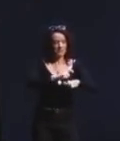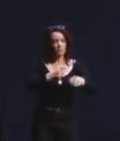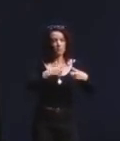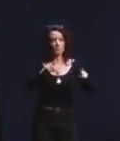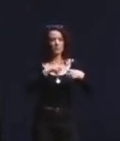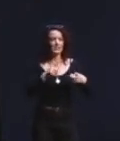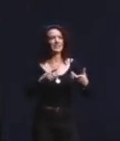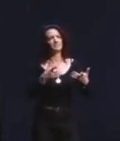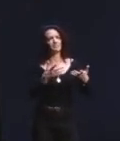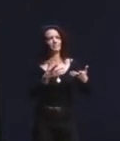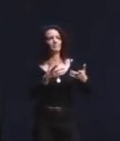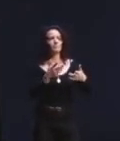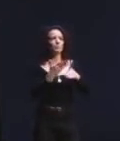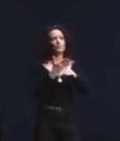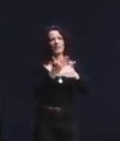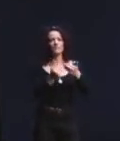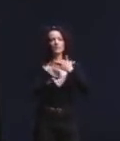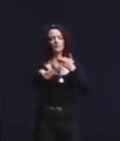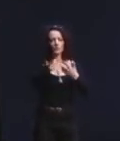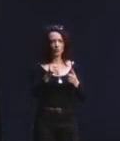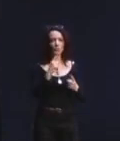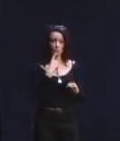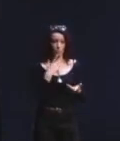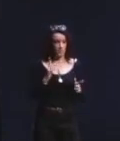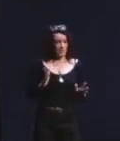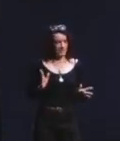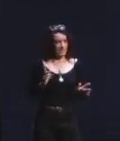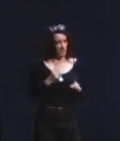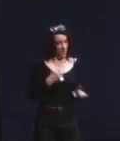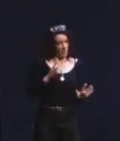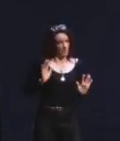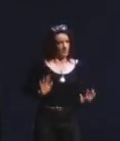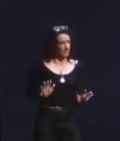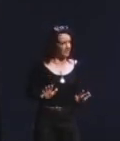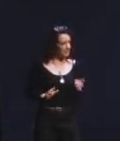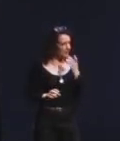that's really what I'm talking about today. So just very quickly,